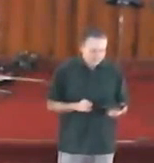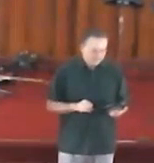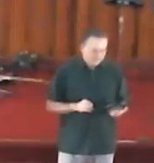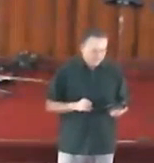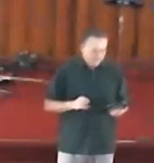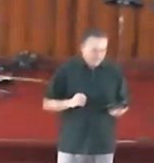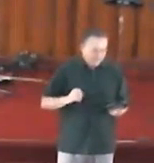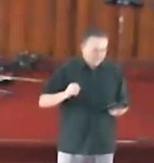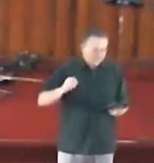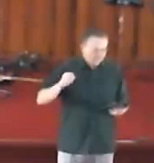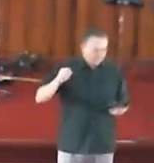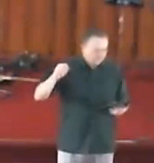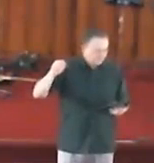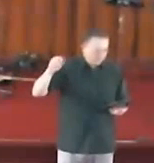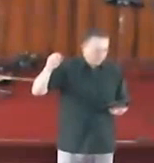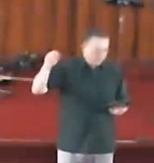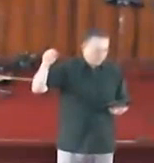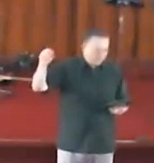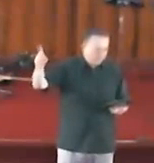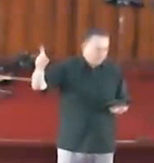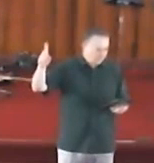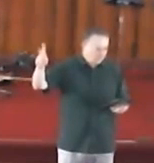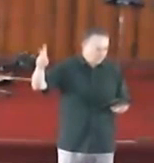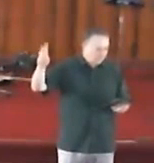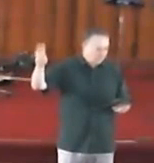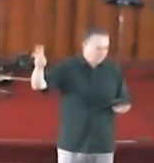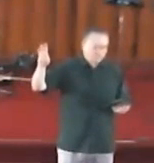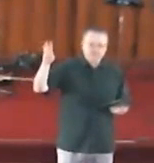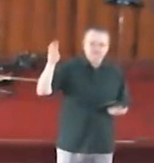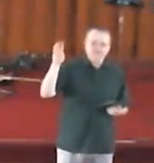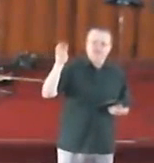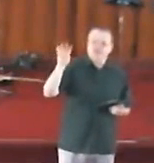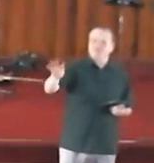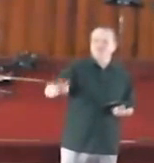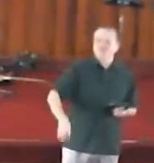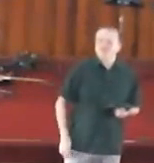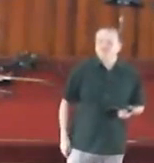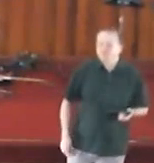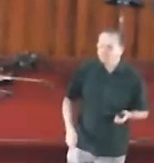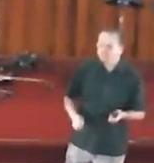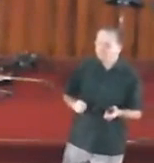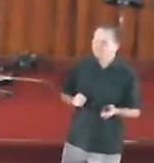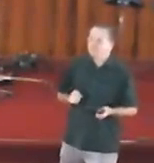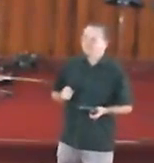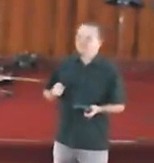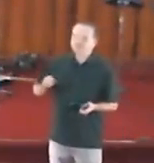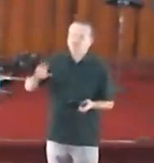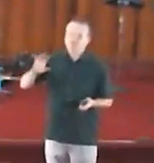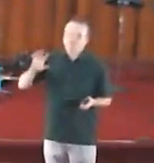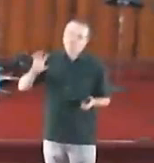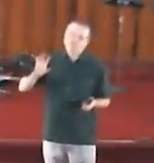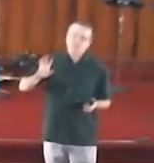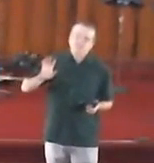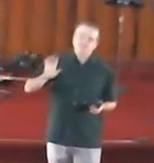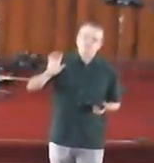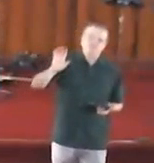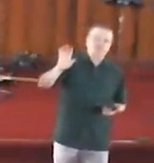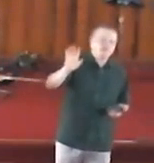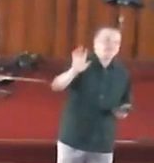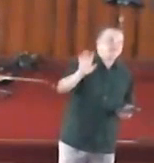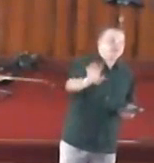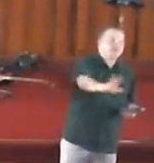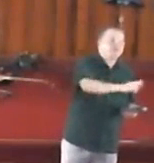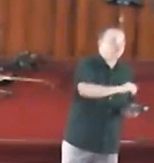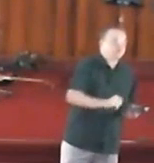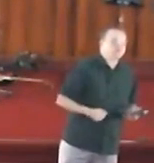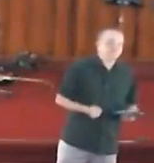cities. Y vimos el caso de Roma, Corinto, Tesalónica. Ahora vemos en Hechos 19 cuando Pablo llega por primera vez